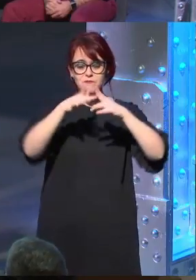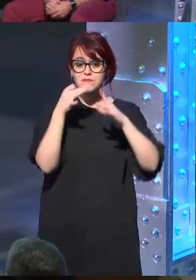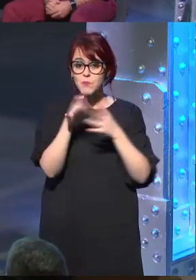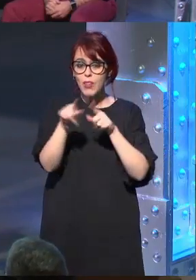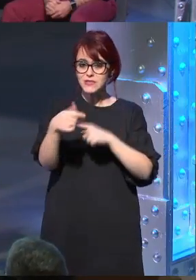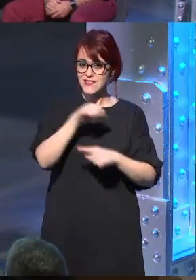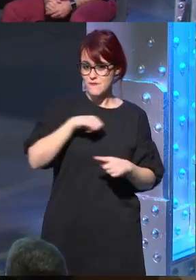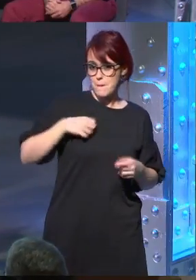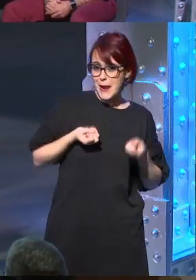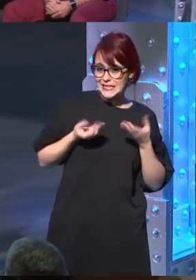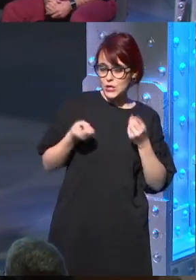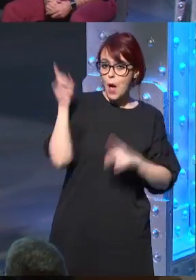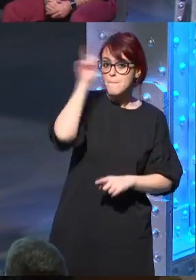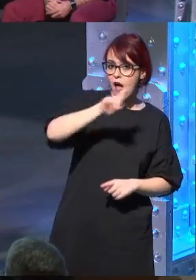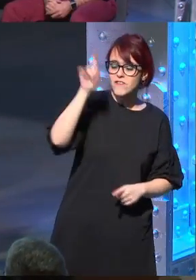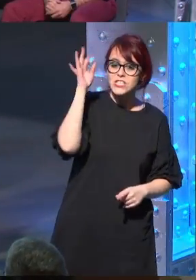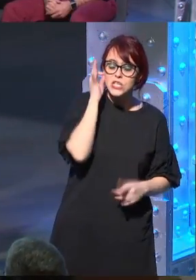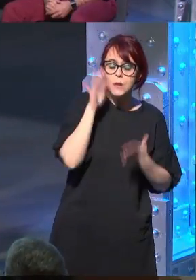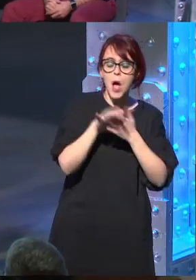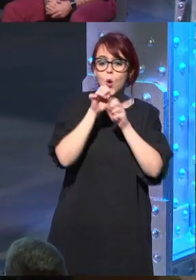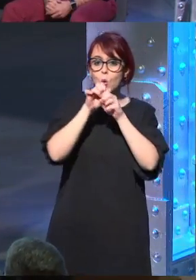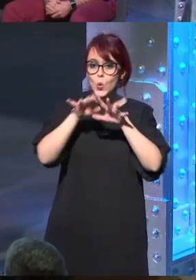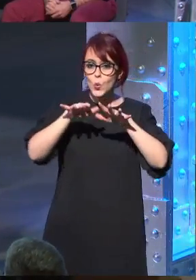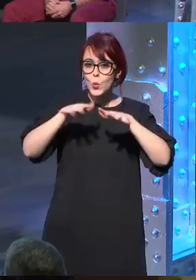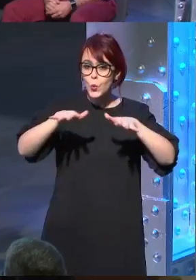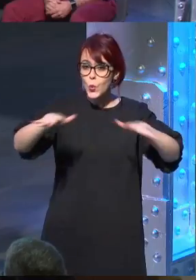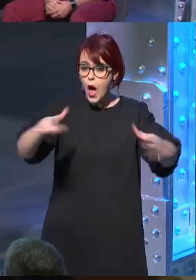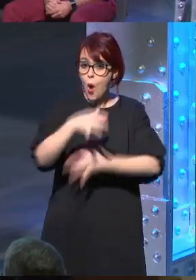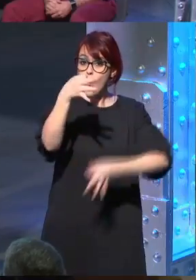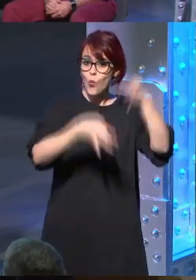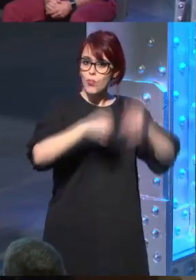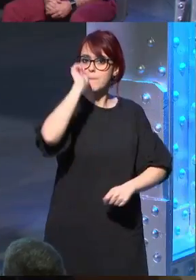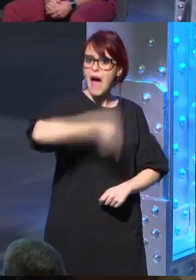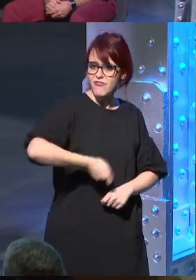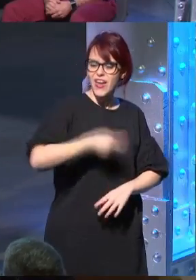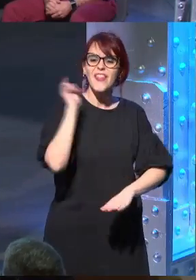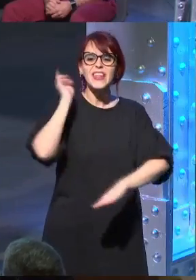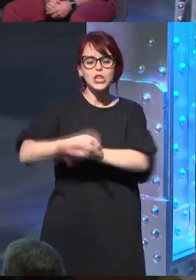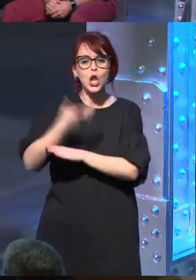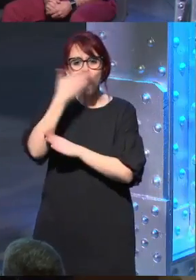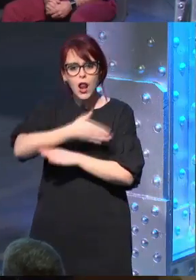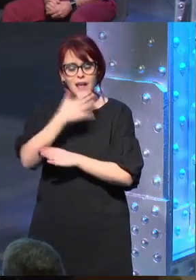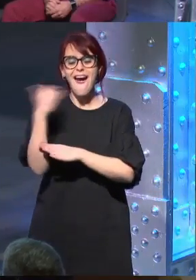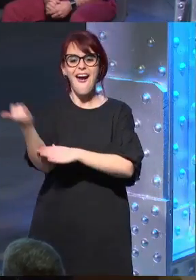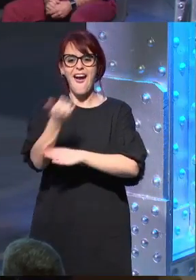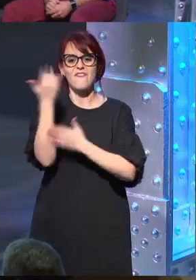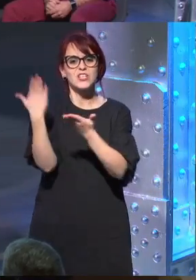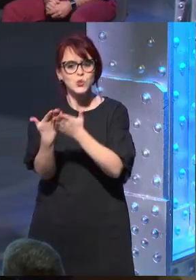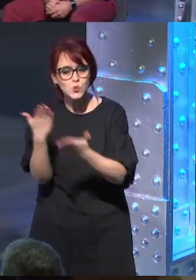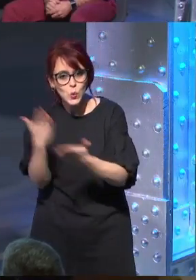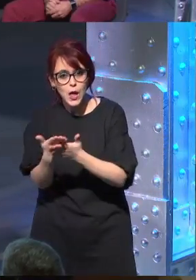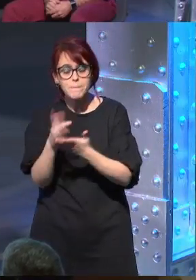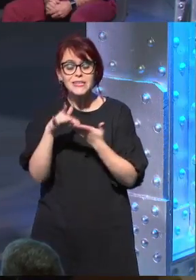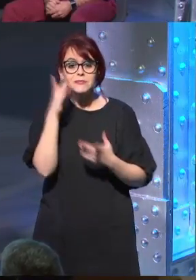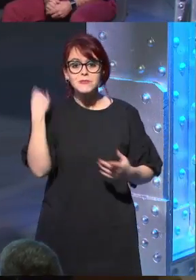was published in a public area, and all this private information of the teacher was